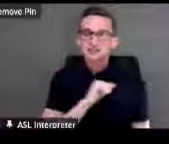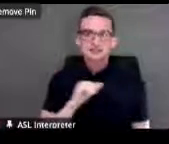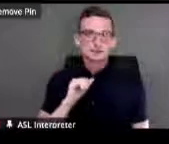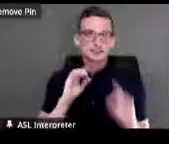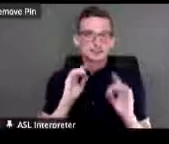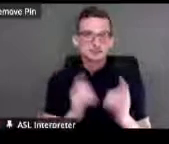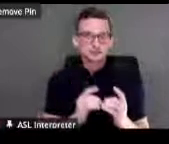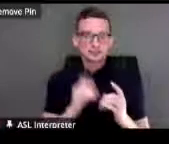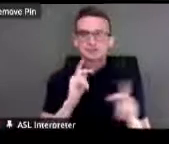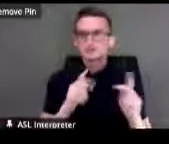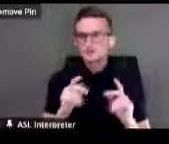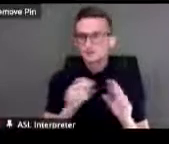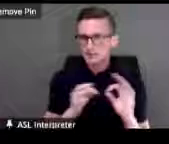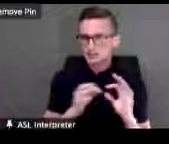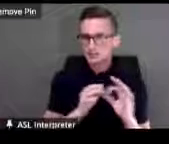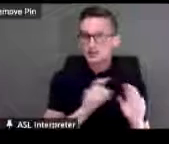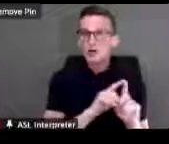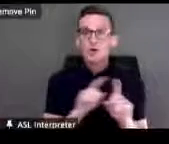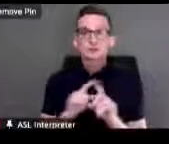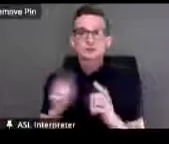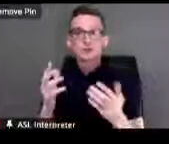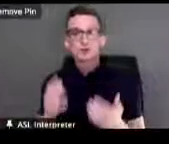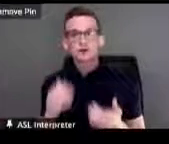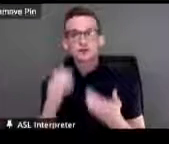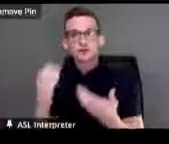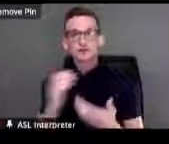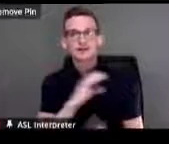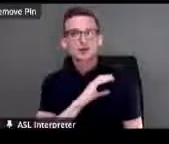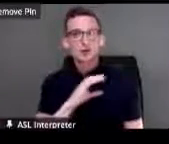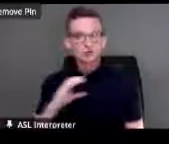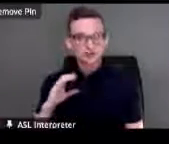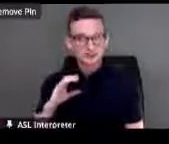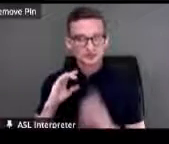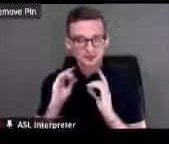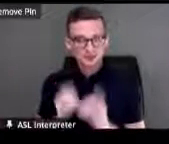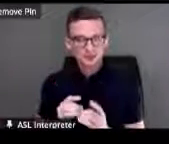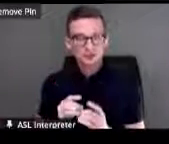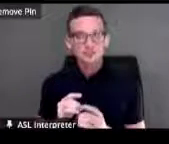like to also recommend a congressional district that encompasses.